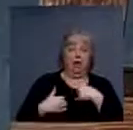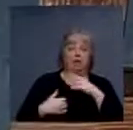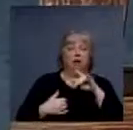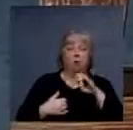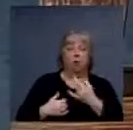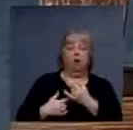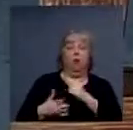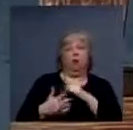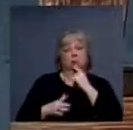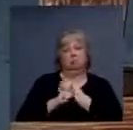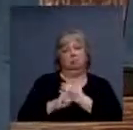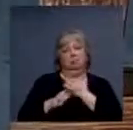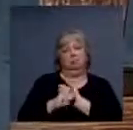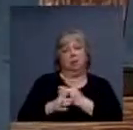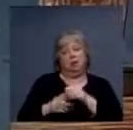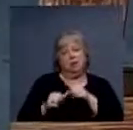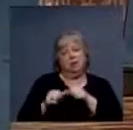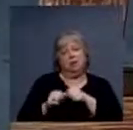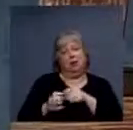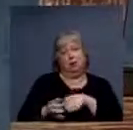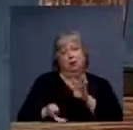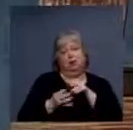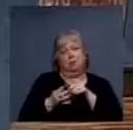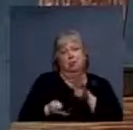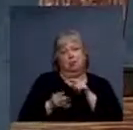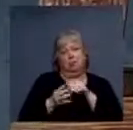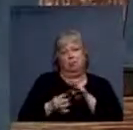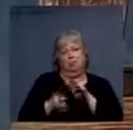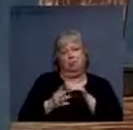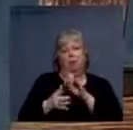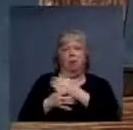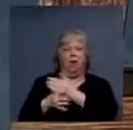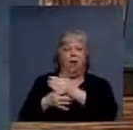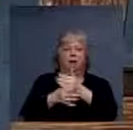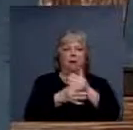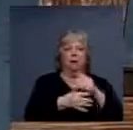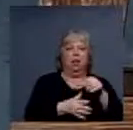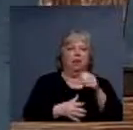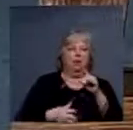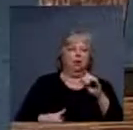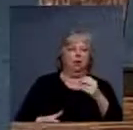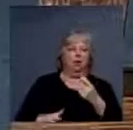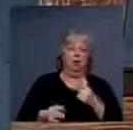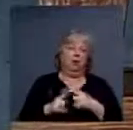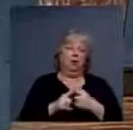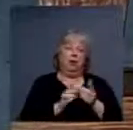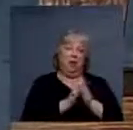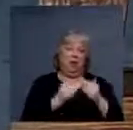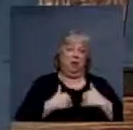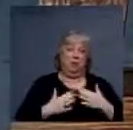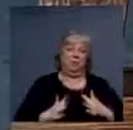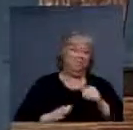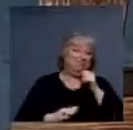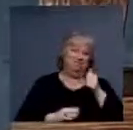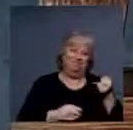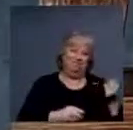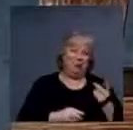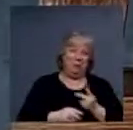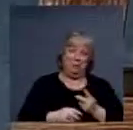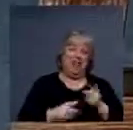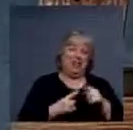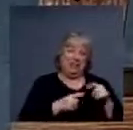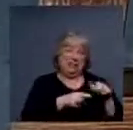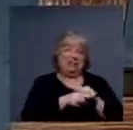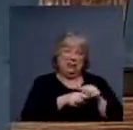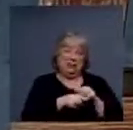to bark, that may uprile the rest of the animals there, it's going to be asked not to come back until he gets